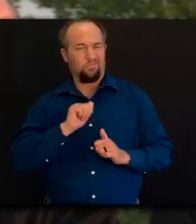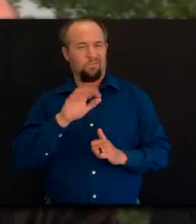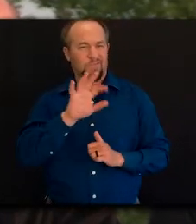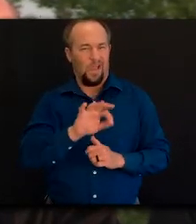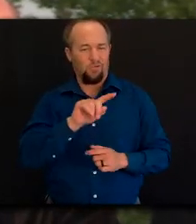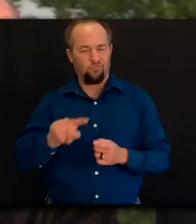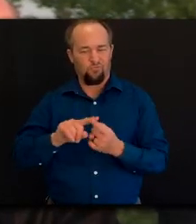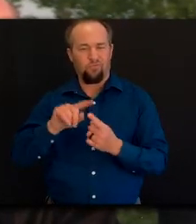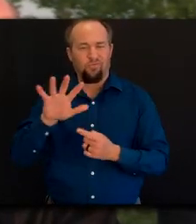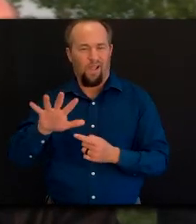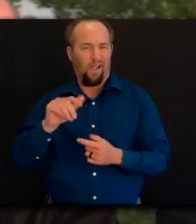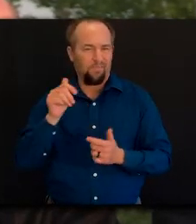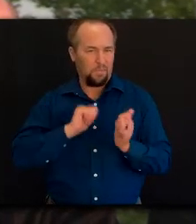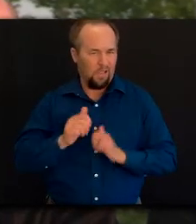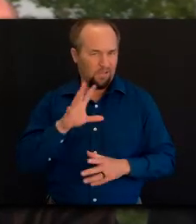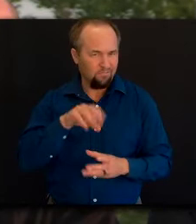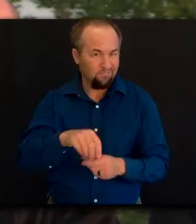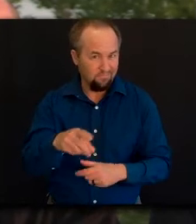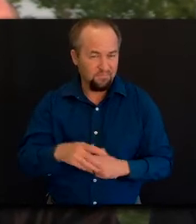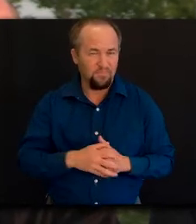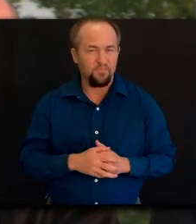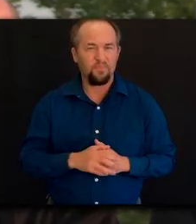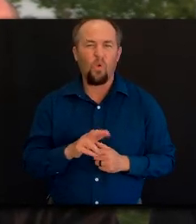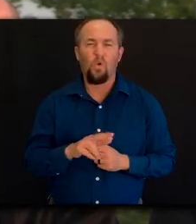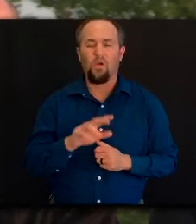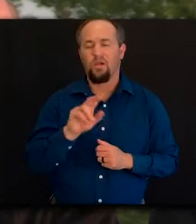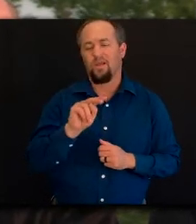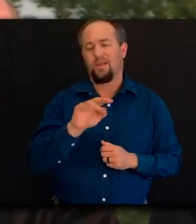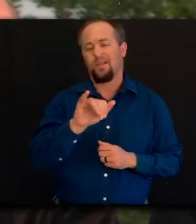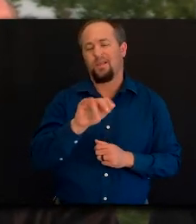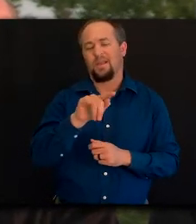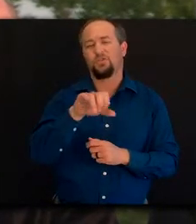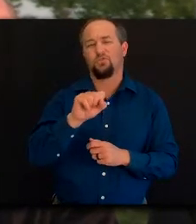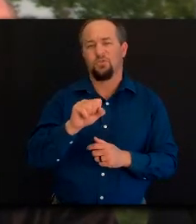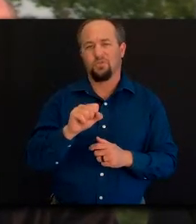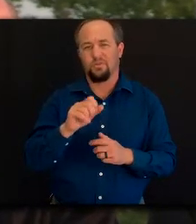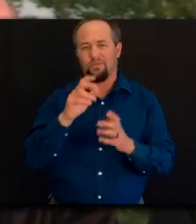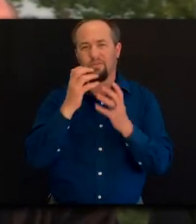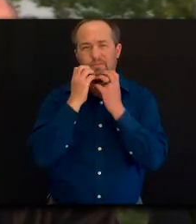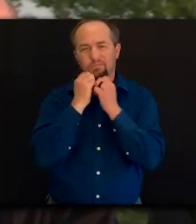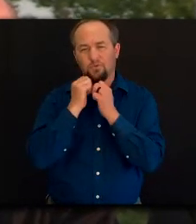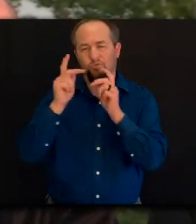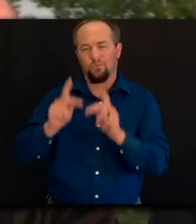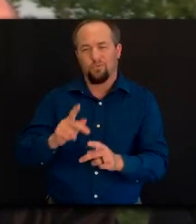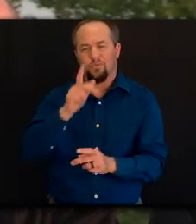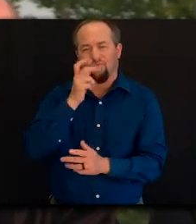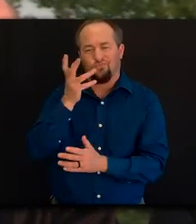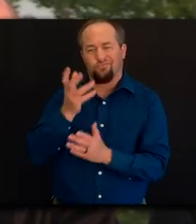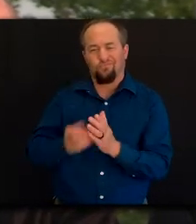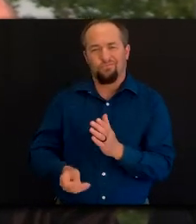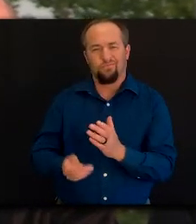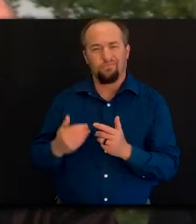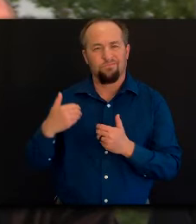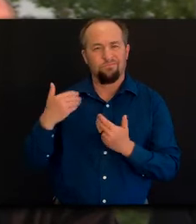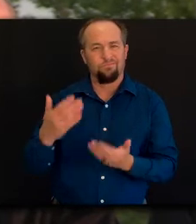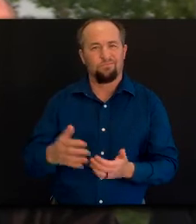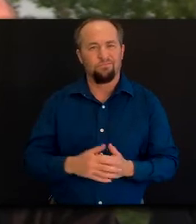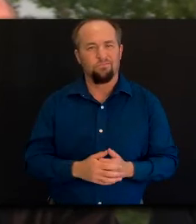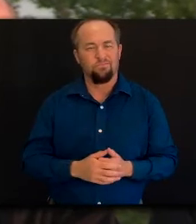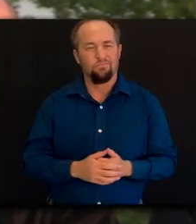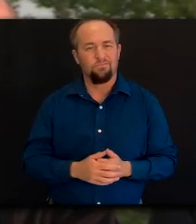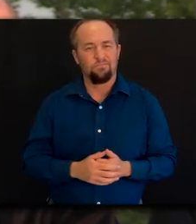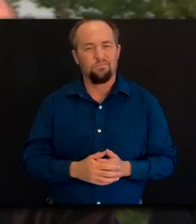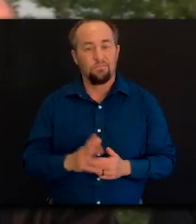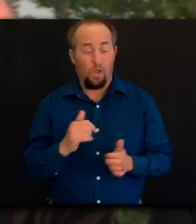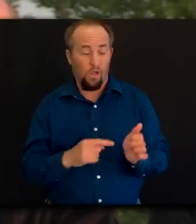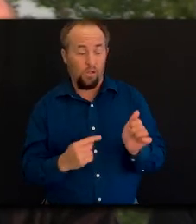on the bottom of a loved one that you lost along the way. A silver trophy embroidery on the left heel from when